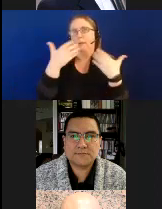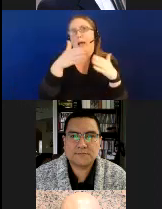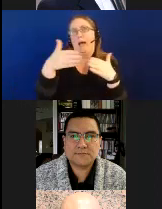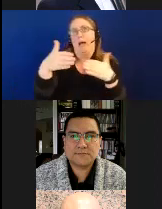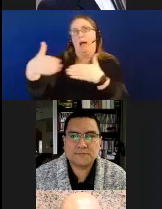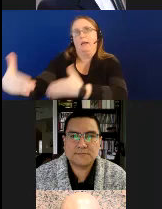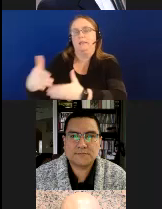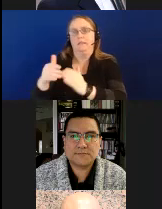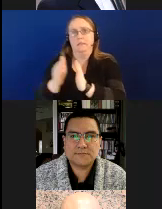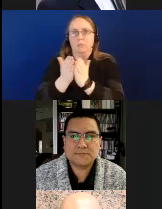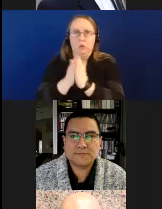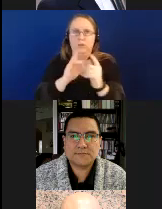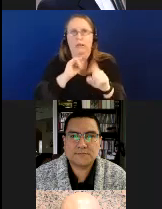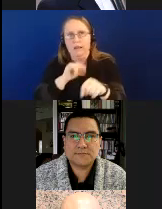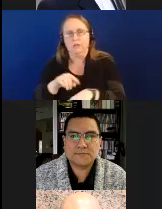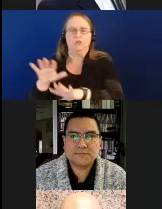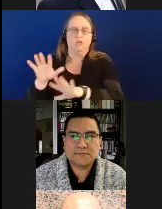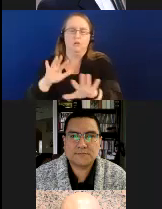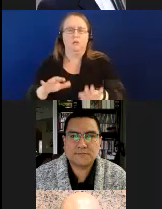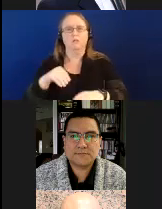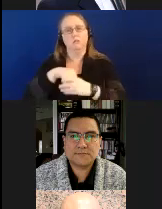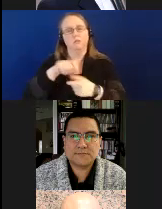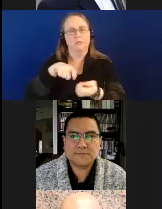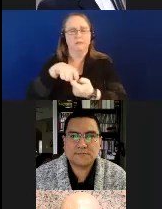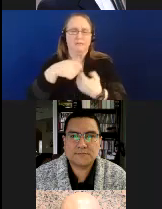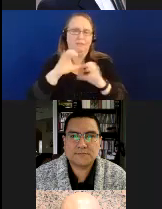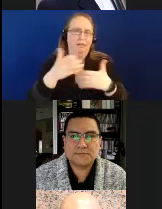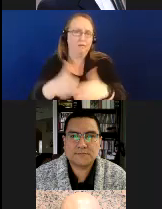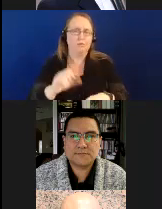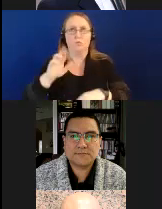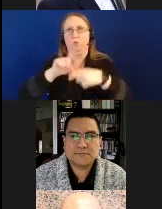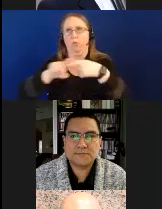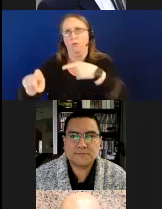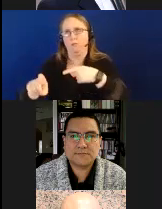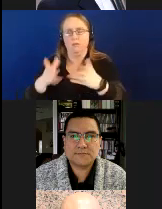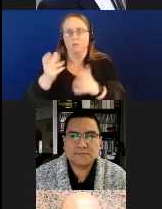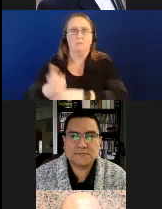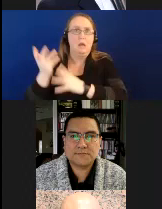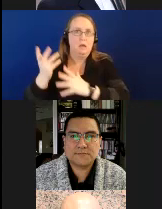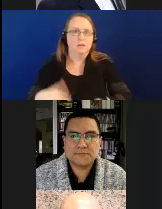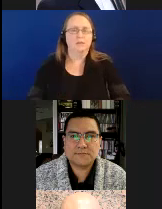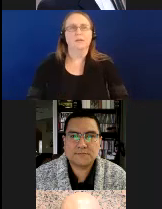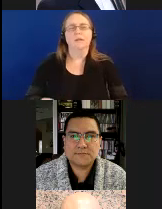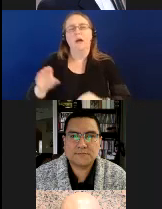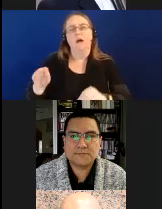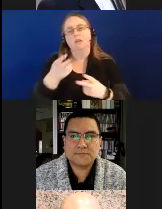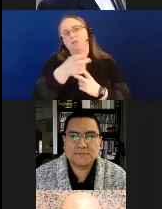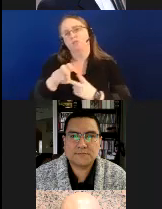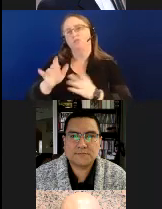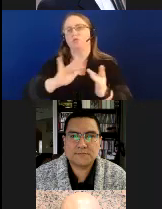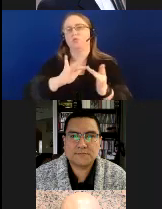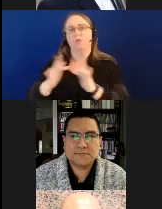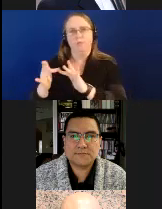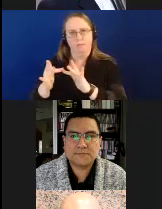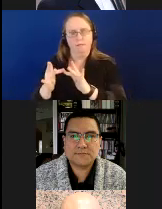of booklets and answer documents in certain classrooms or in certain closets anymore. And the move to online also makes sure that we're